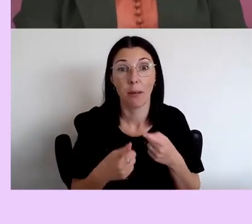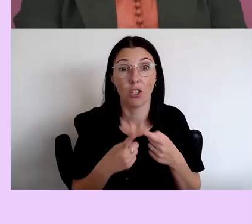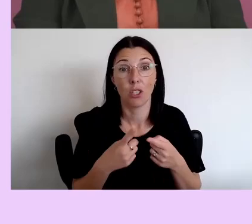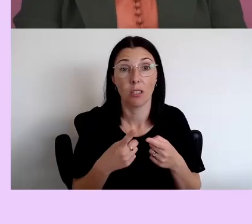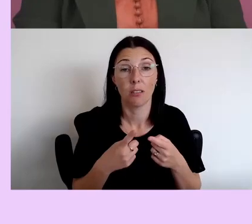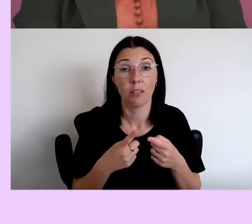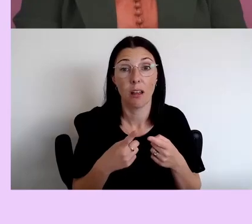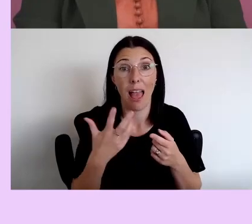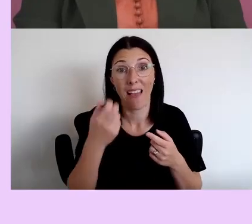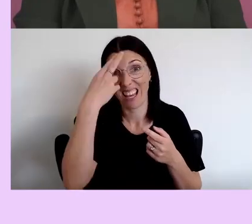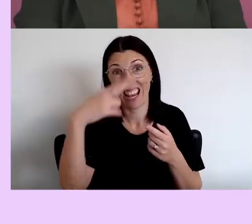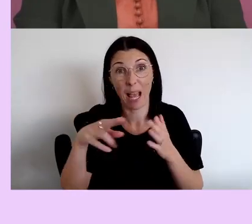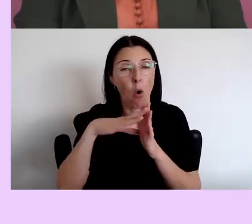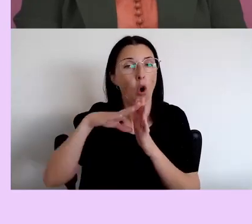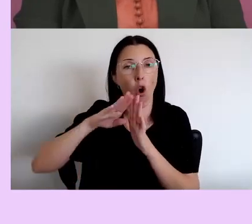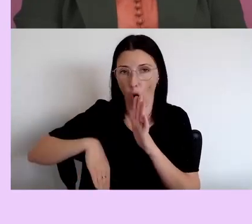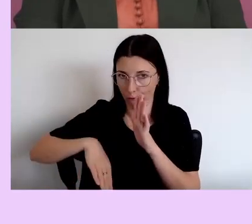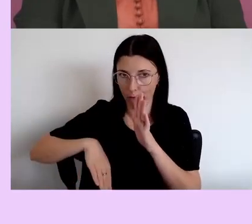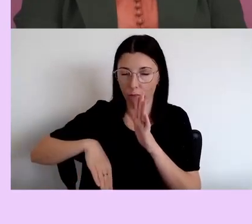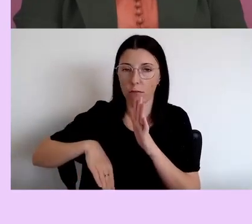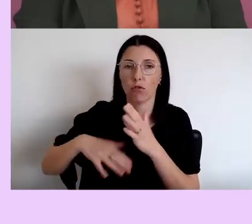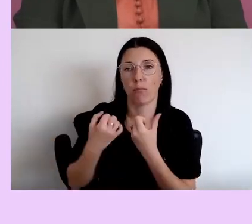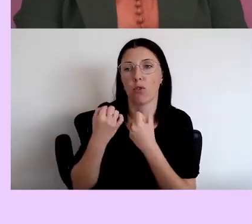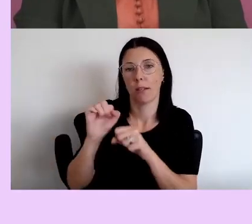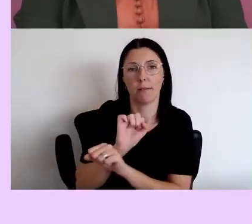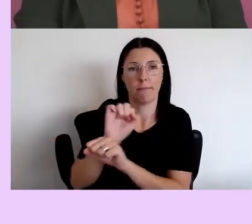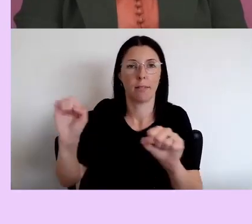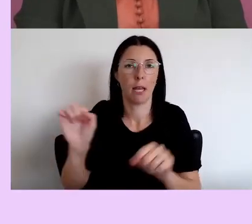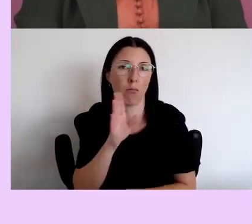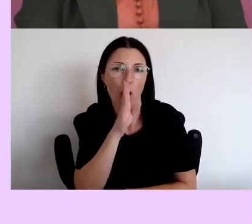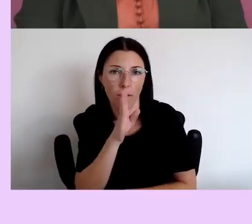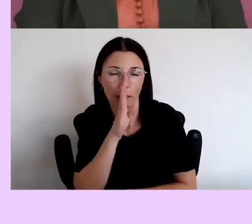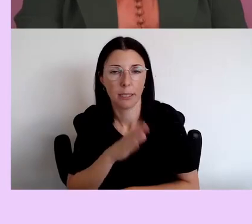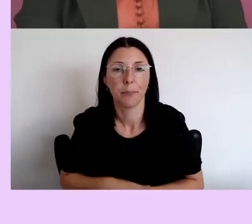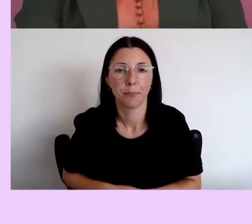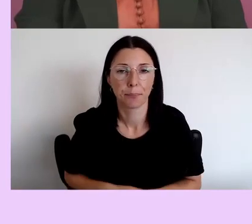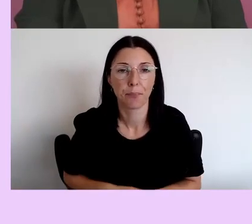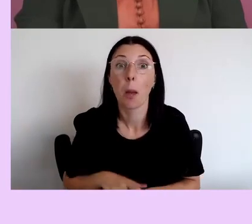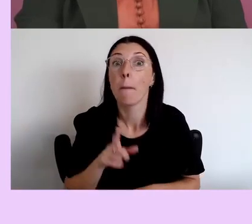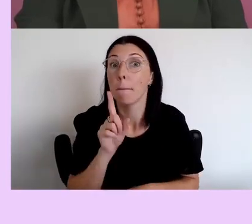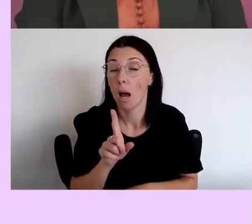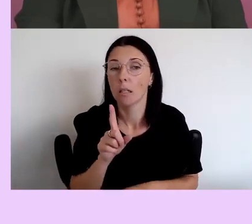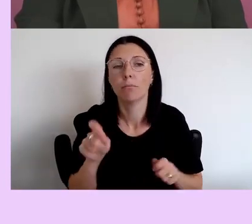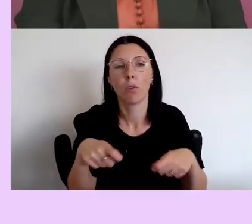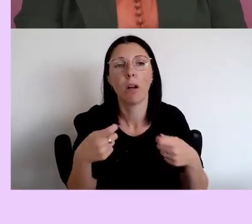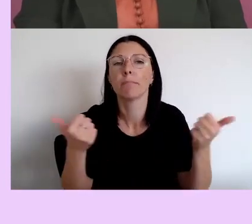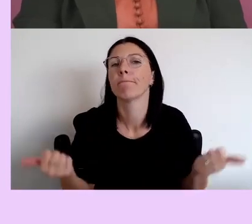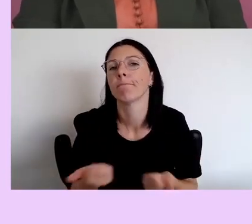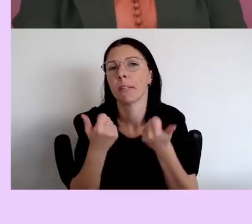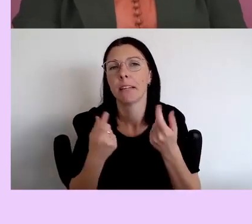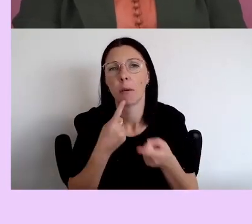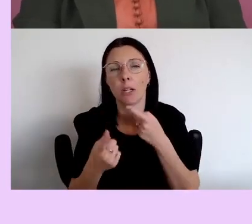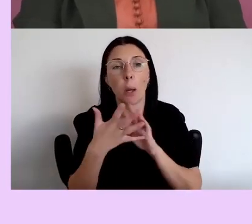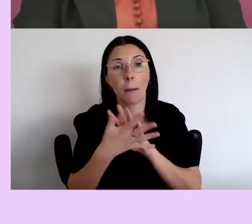to protect the anonymity of those who make the reports. However, it provides enough detail to allow users to